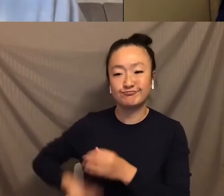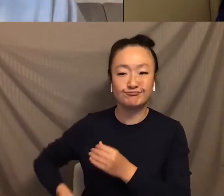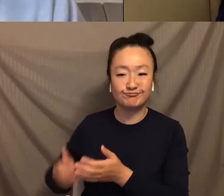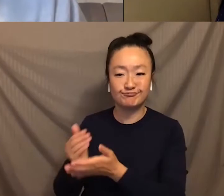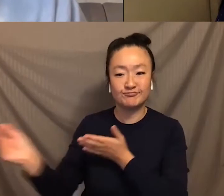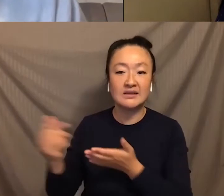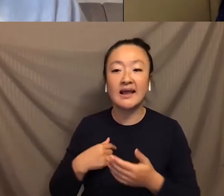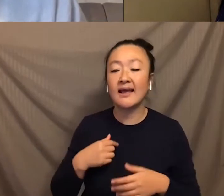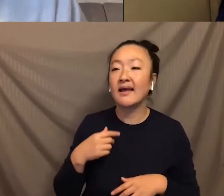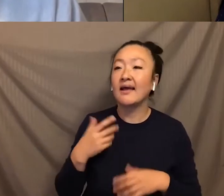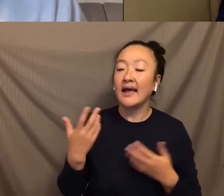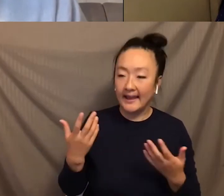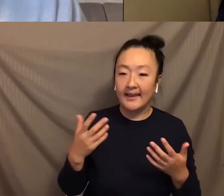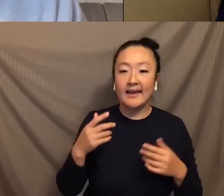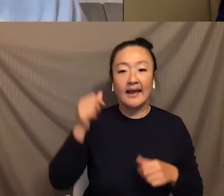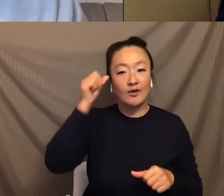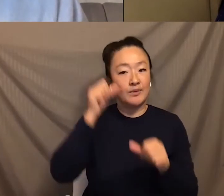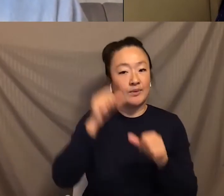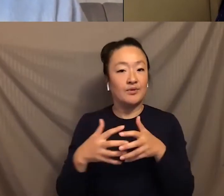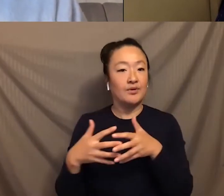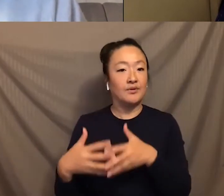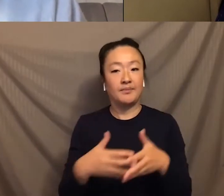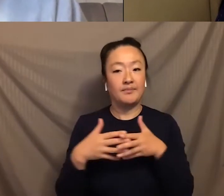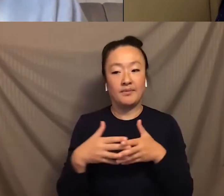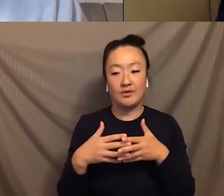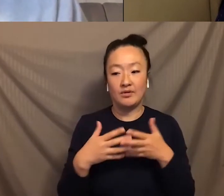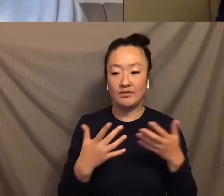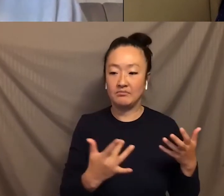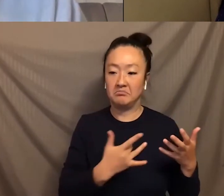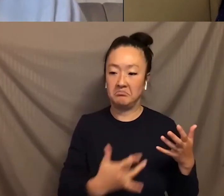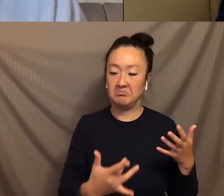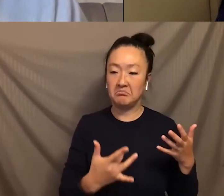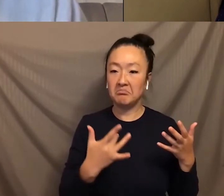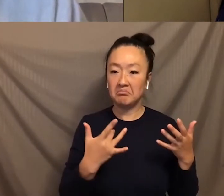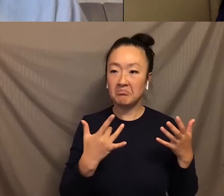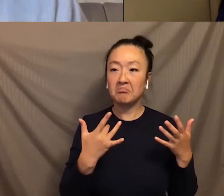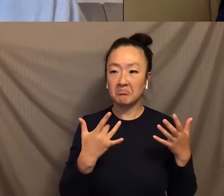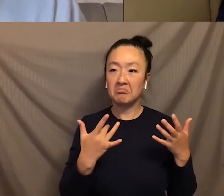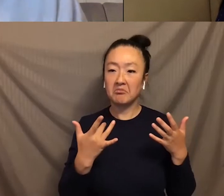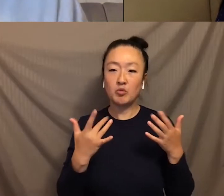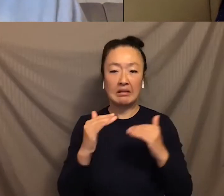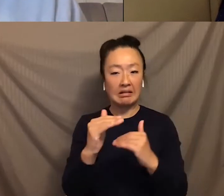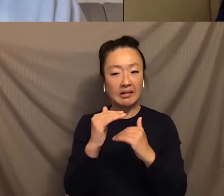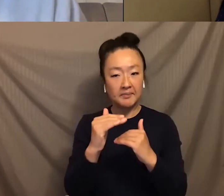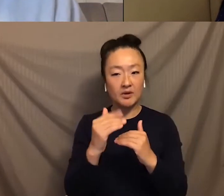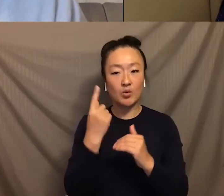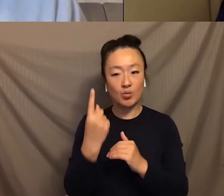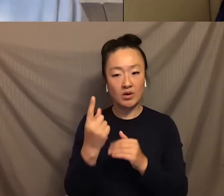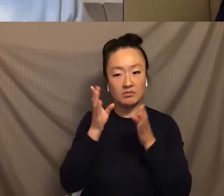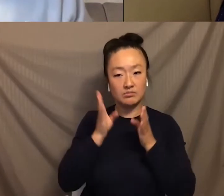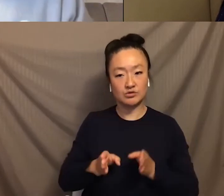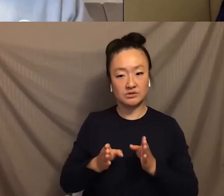the American imagination, there's often only room for one figure, especially when it comes